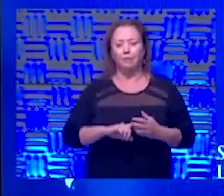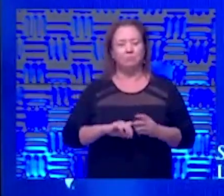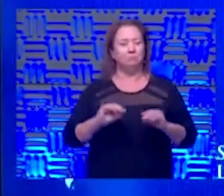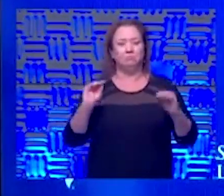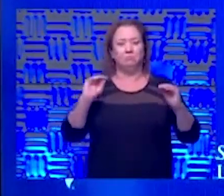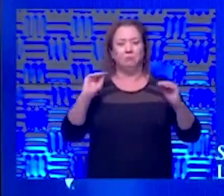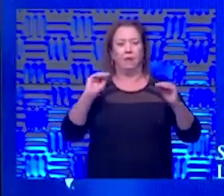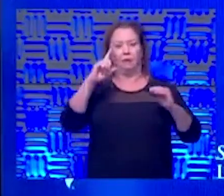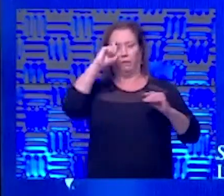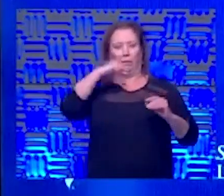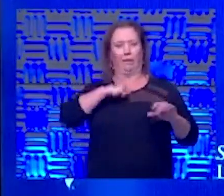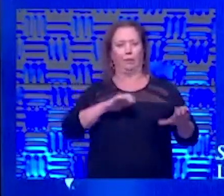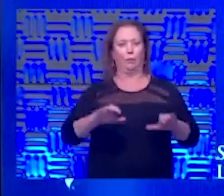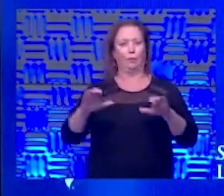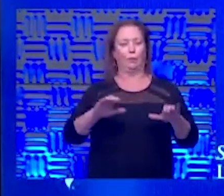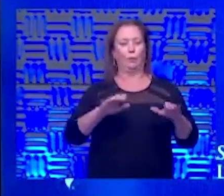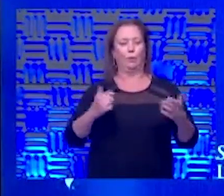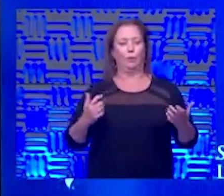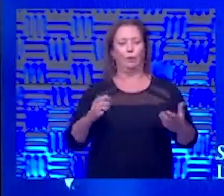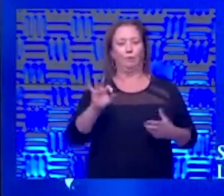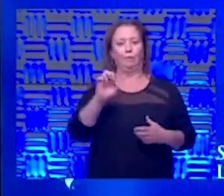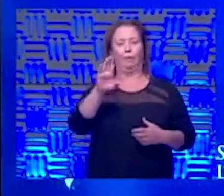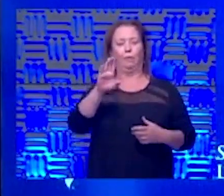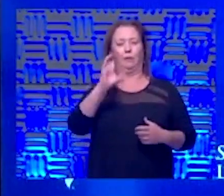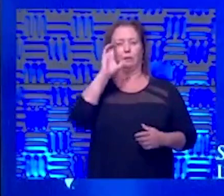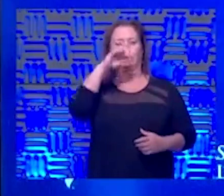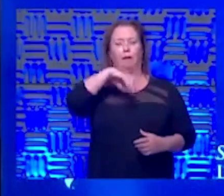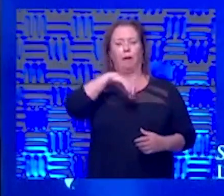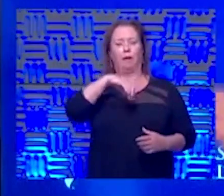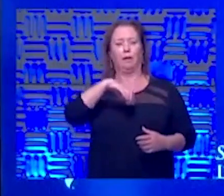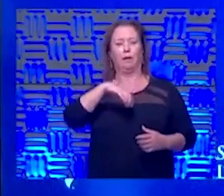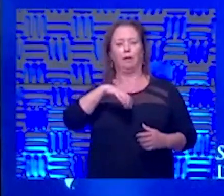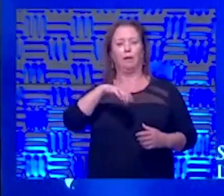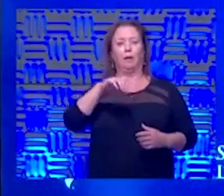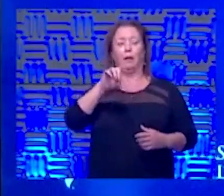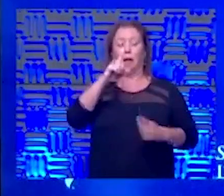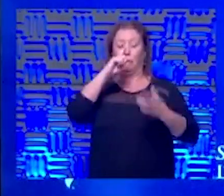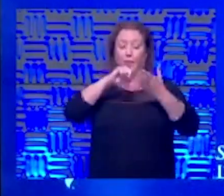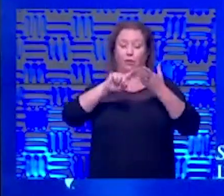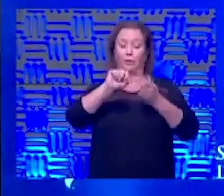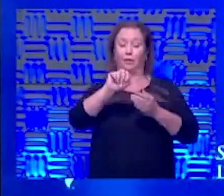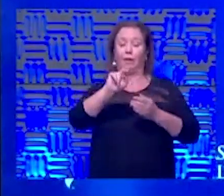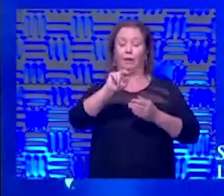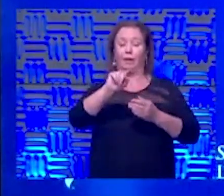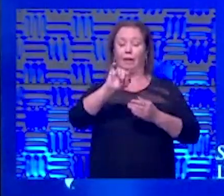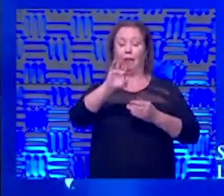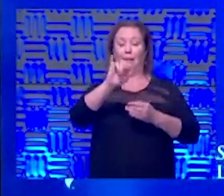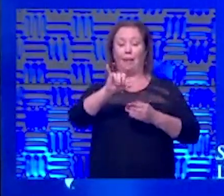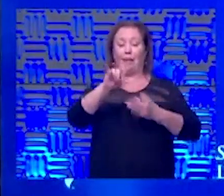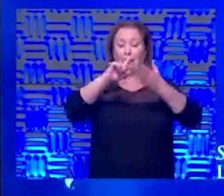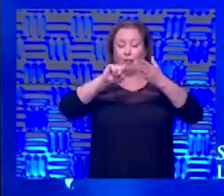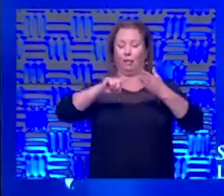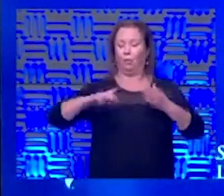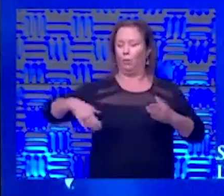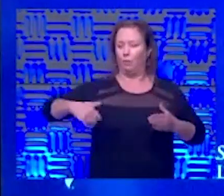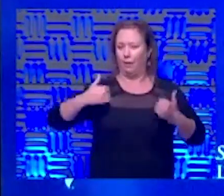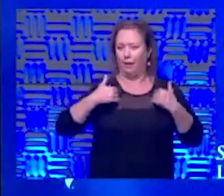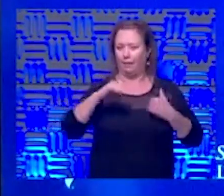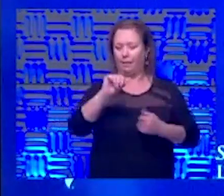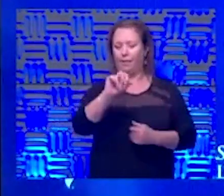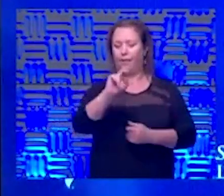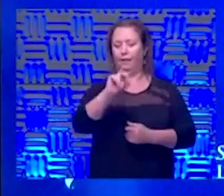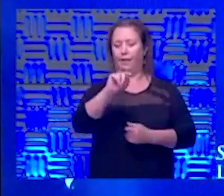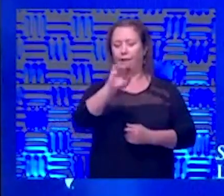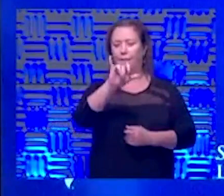anything for me to do, and it's just odd. I'd love to go get the antibody check once we get it, but don't have that really right yet. And so